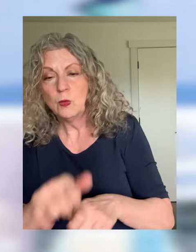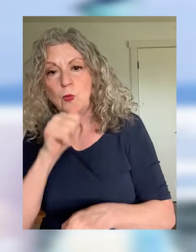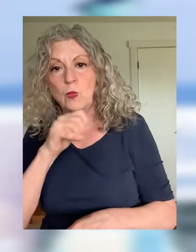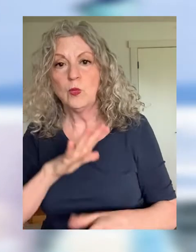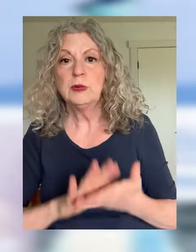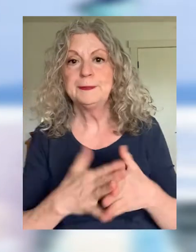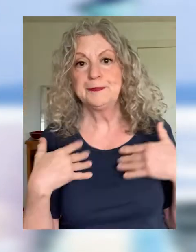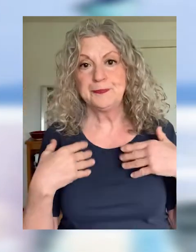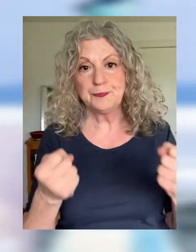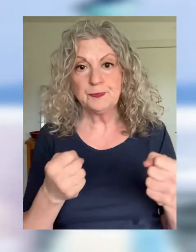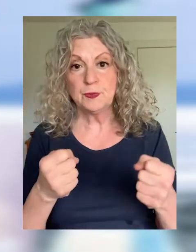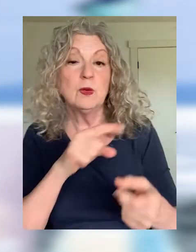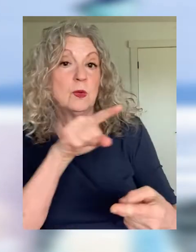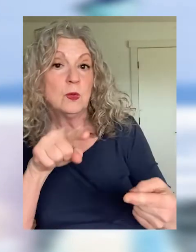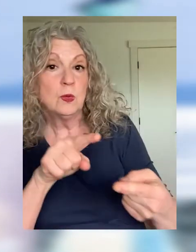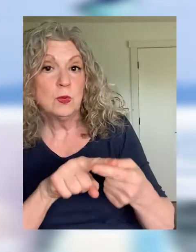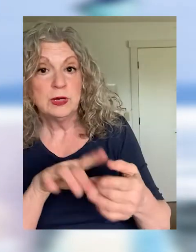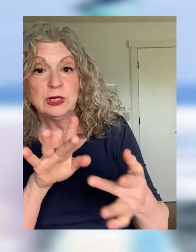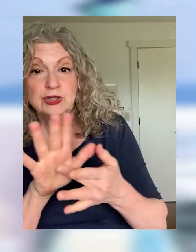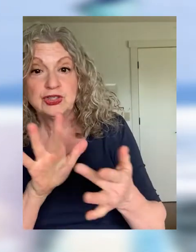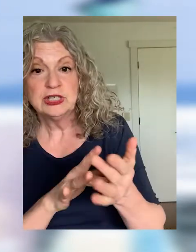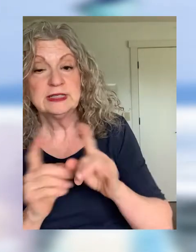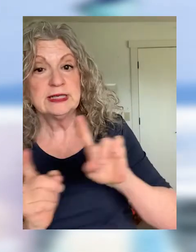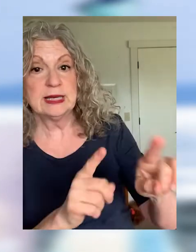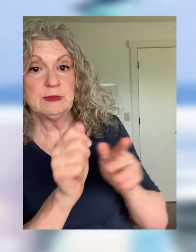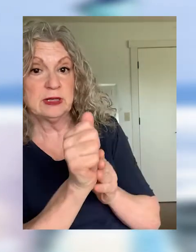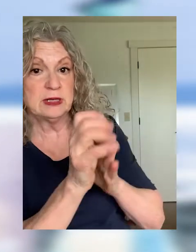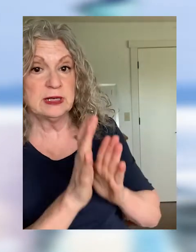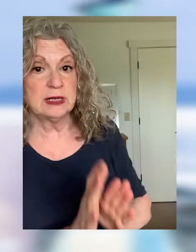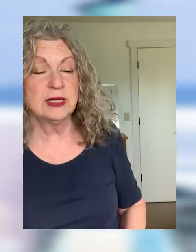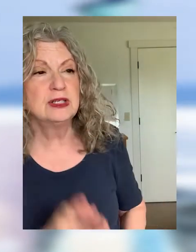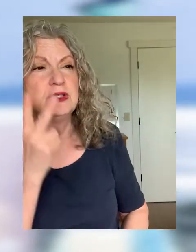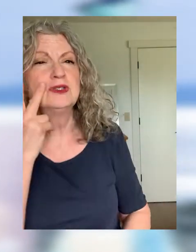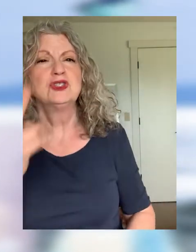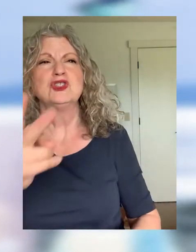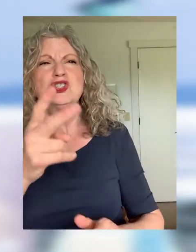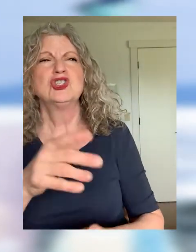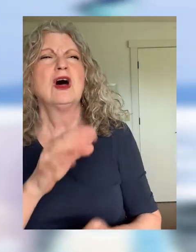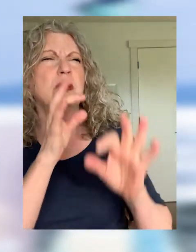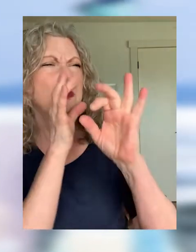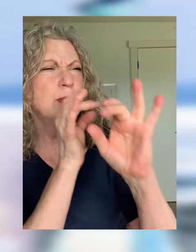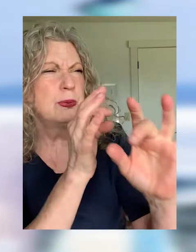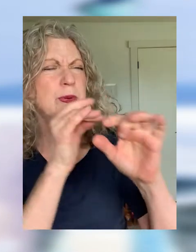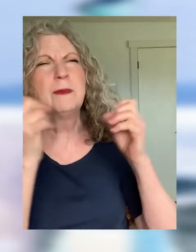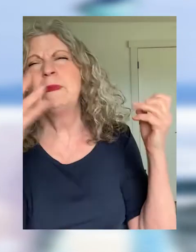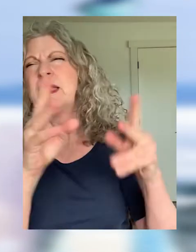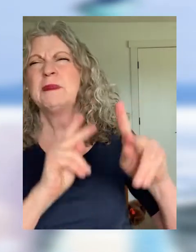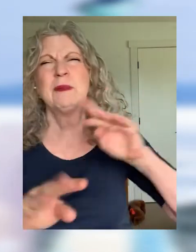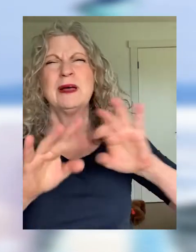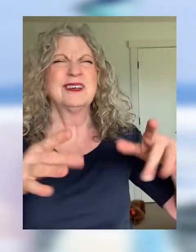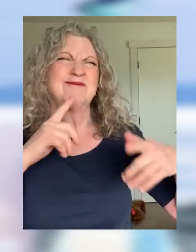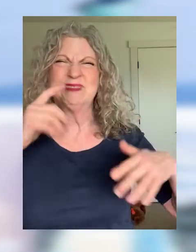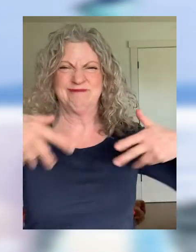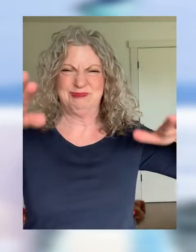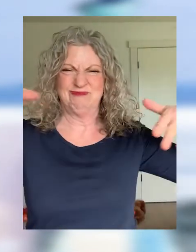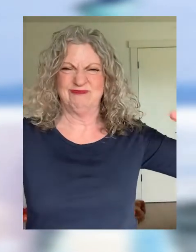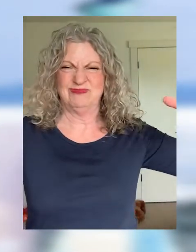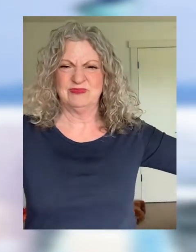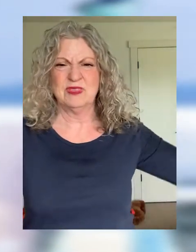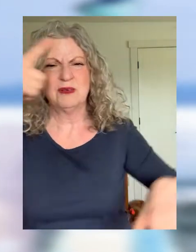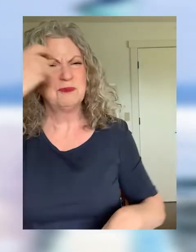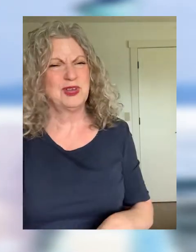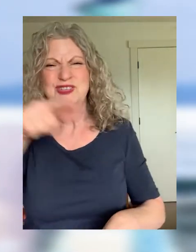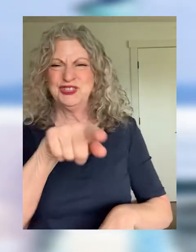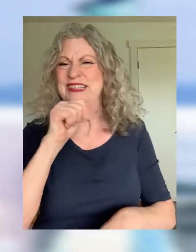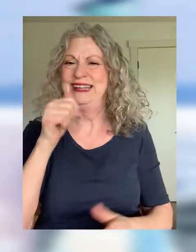well. When Jesus came to the leader's house and saw the flute players and the crowd making a commotion, he said, "Go away, for